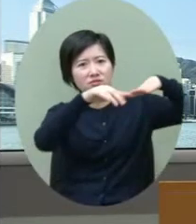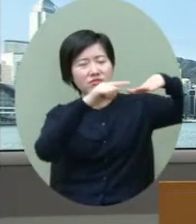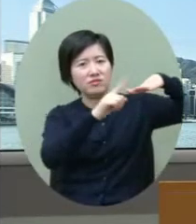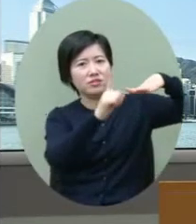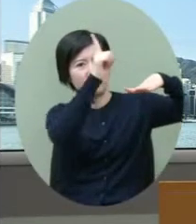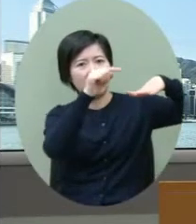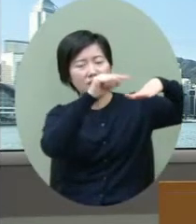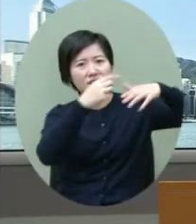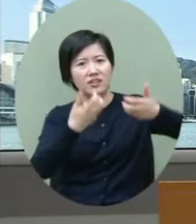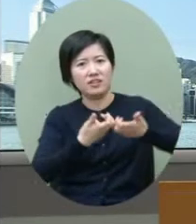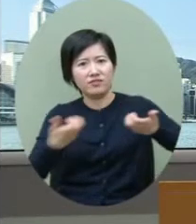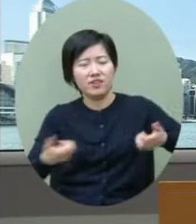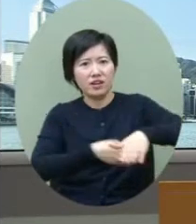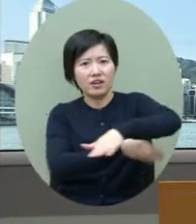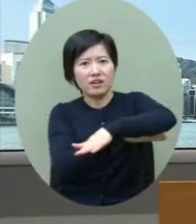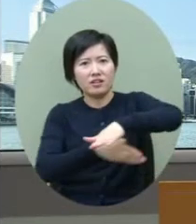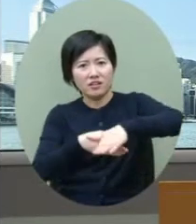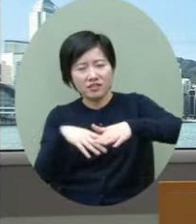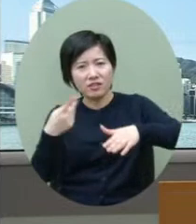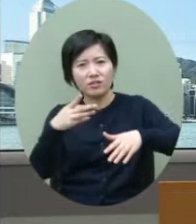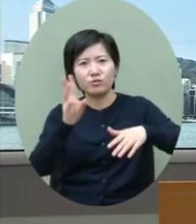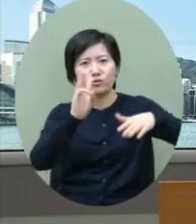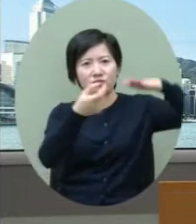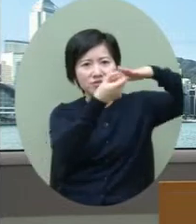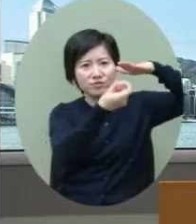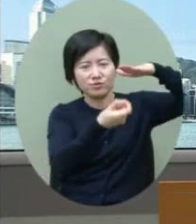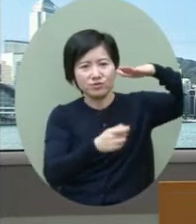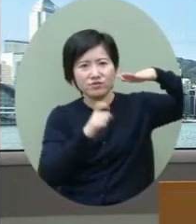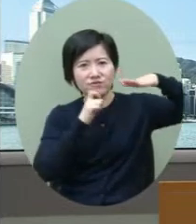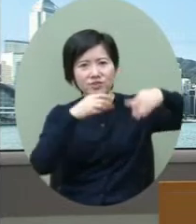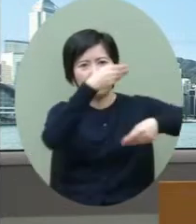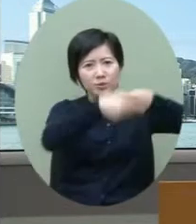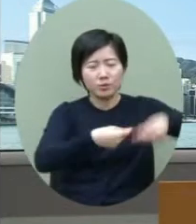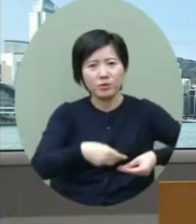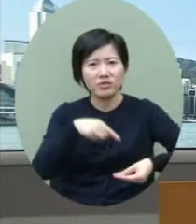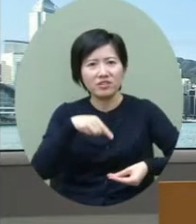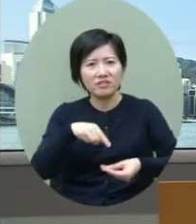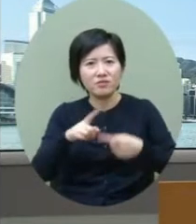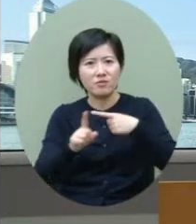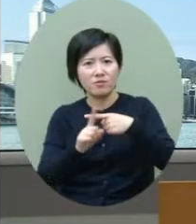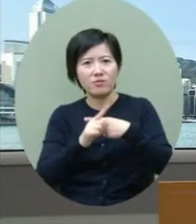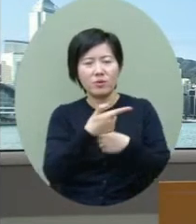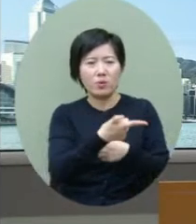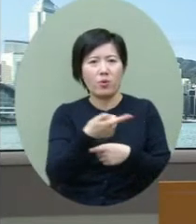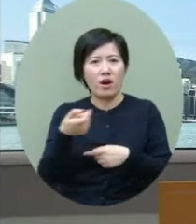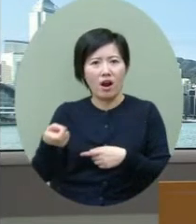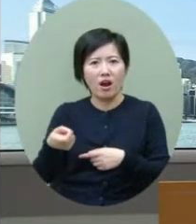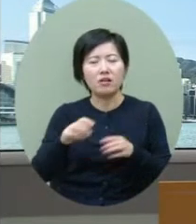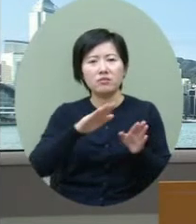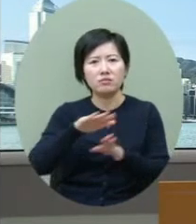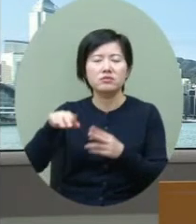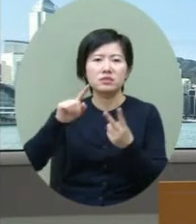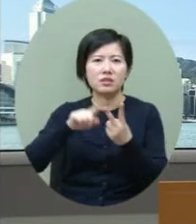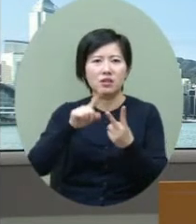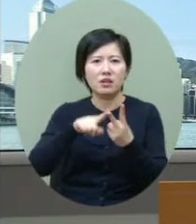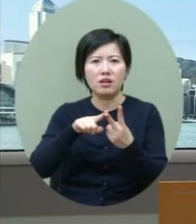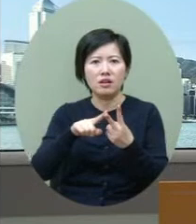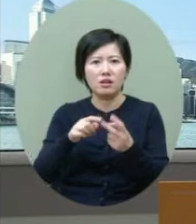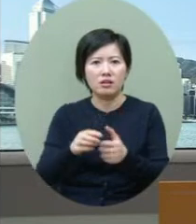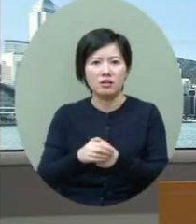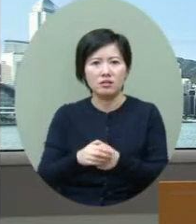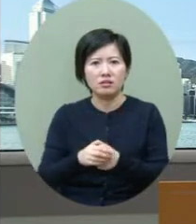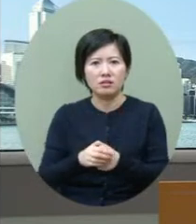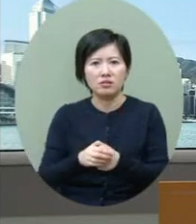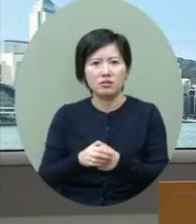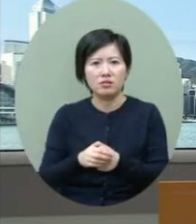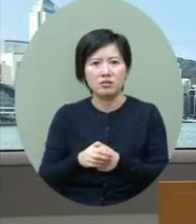I think it is actually an occurrent case. So do you know how high the risk it bears to the patients